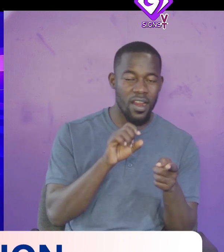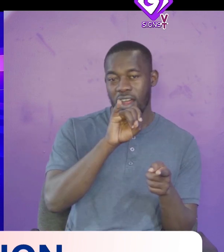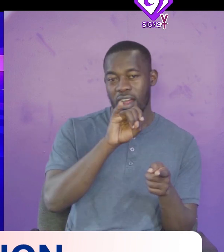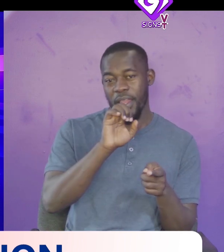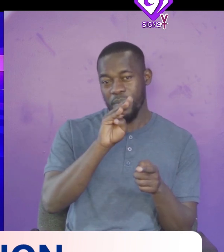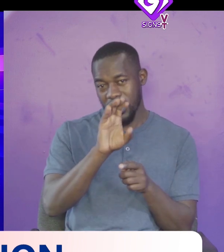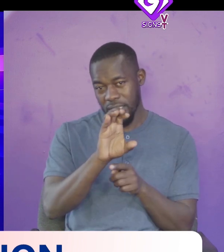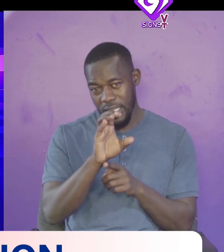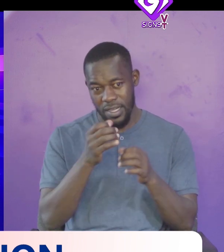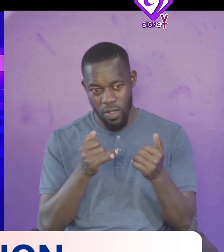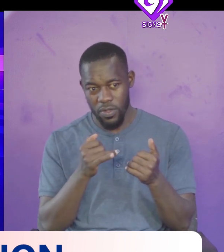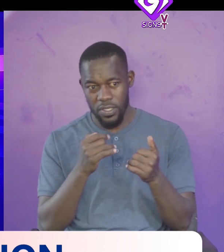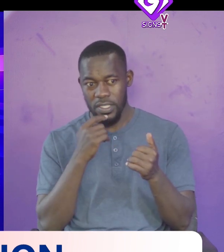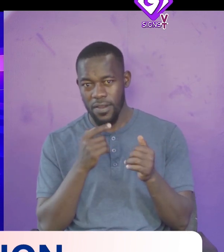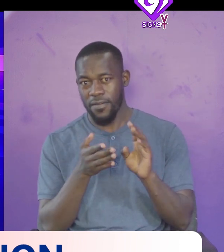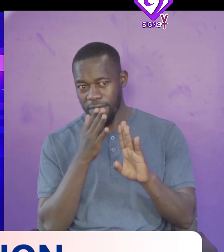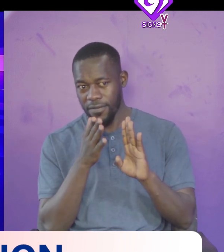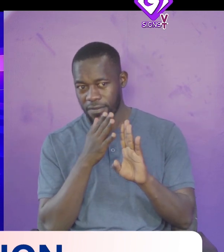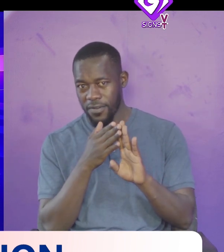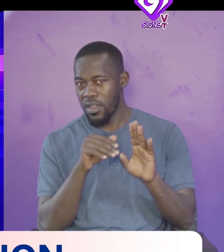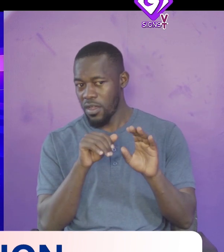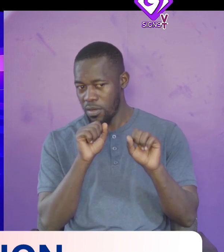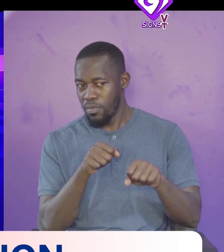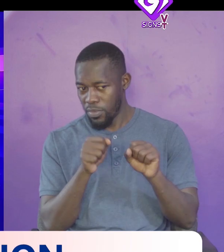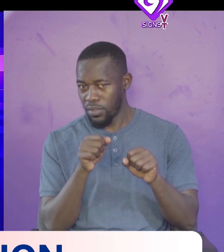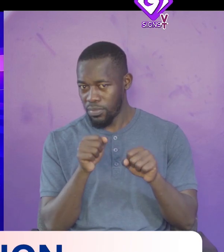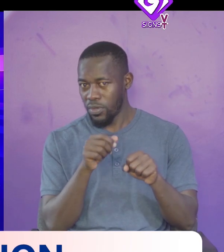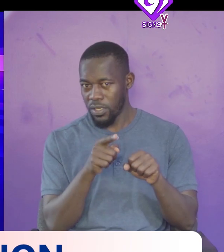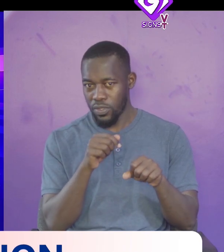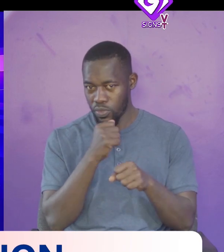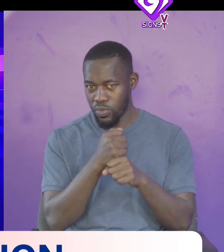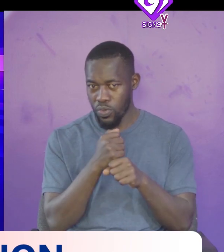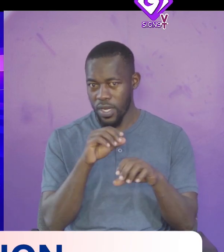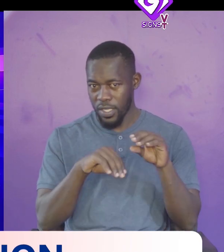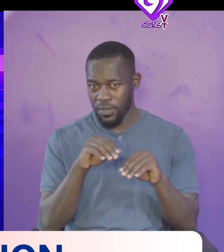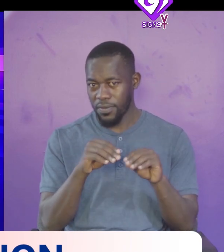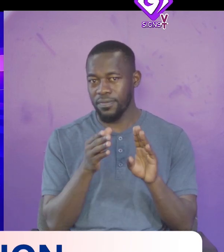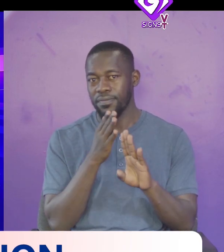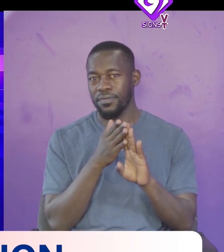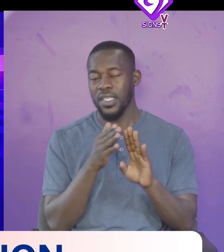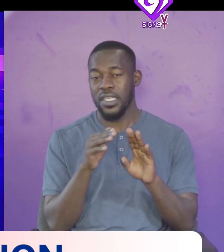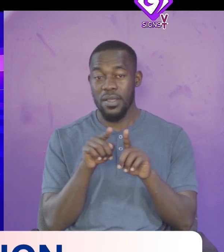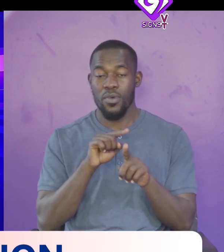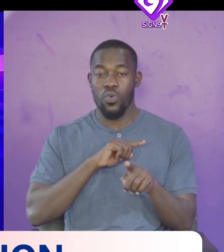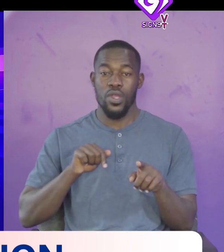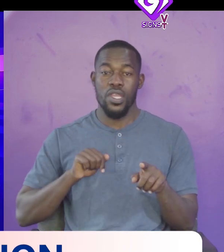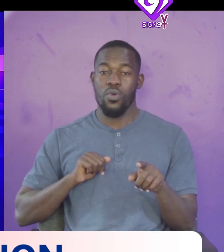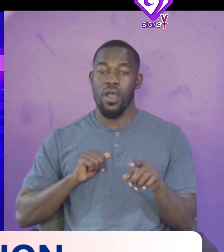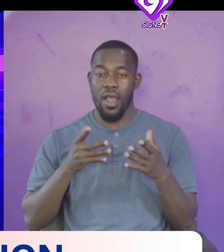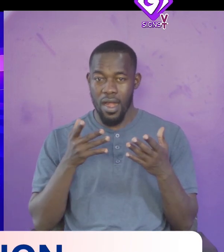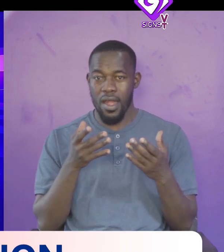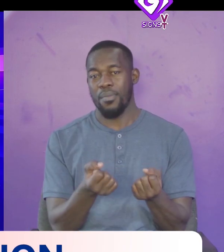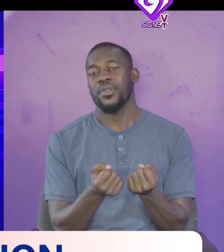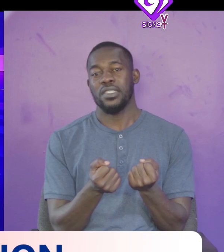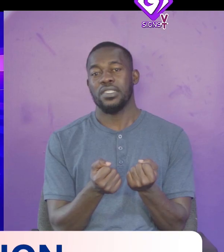get there, your Kampala will burn to ashes. Okay. We were abducted with people who